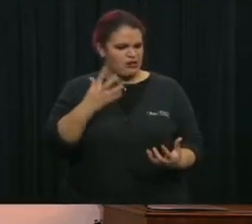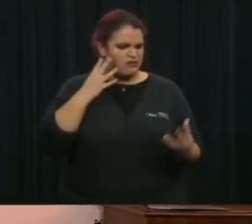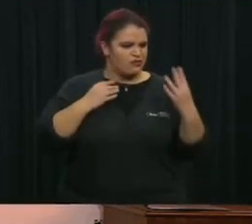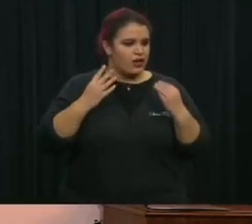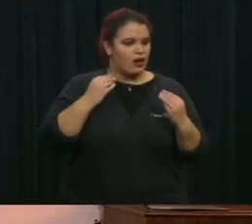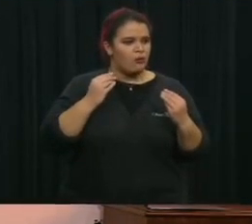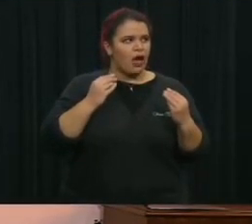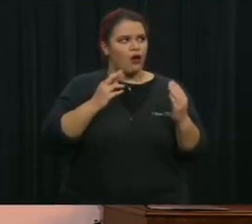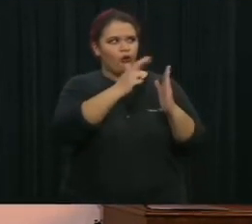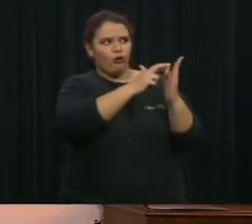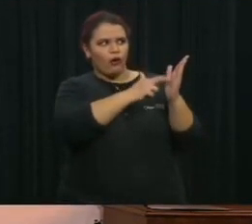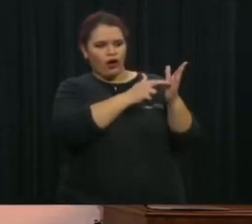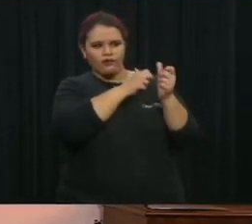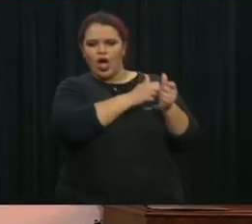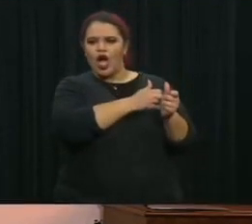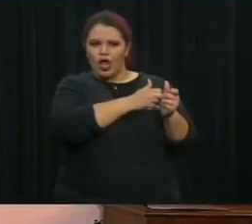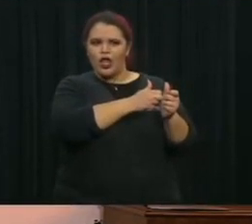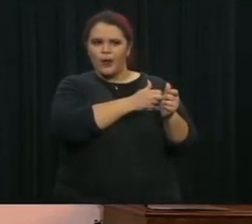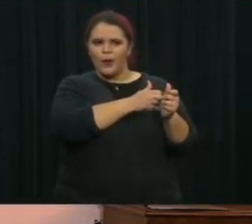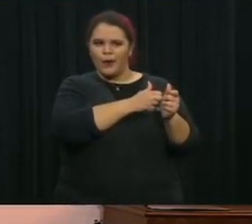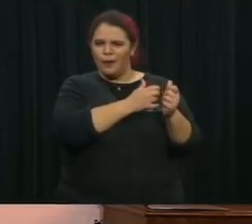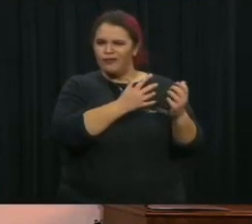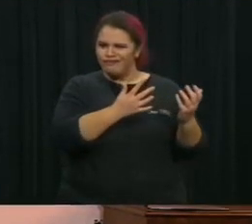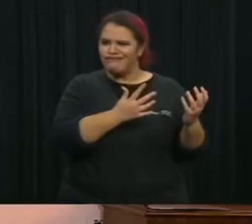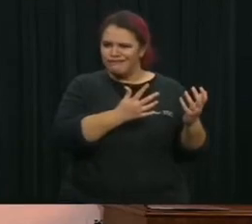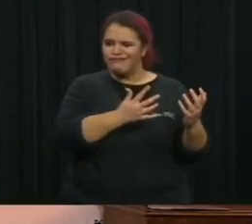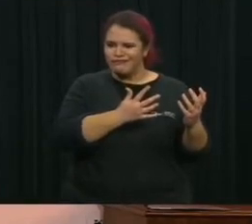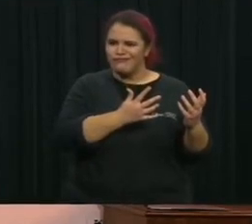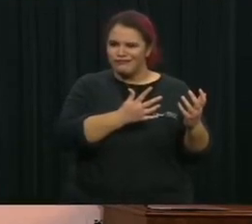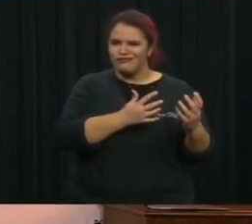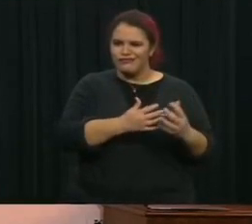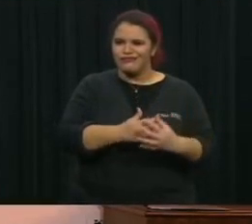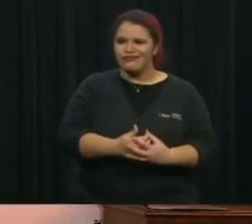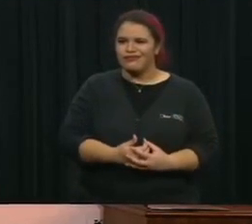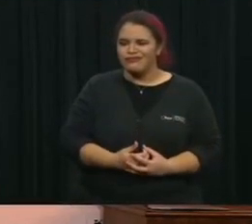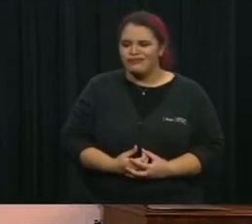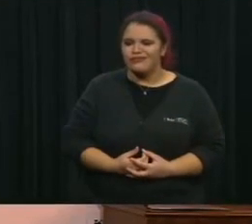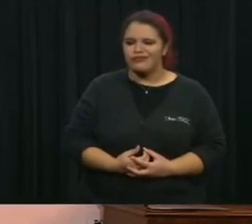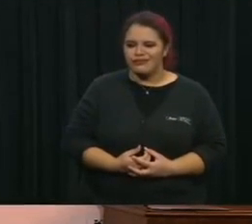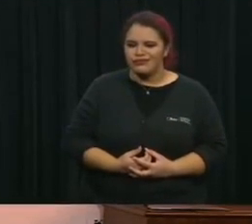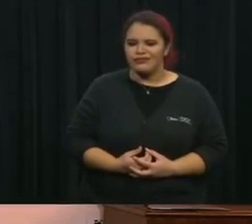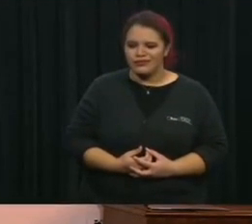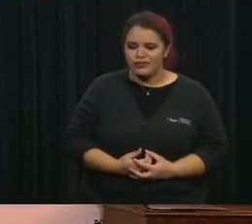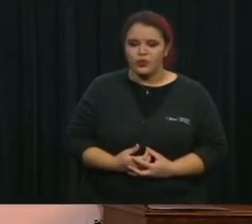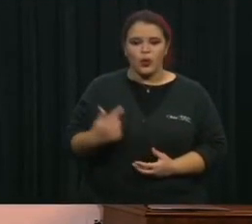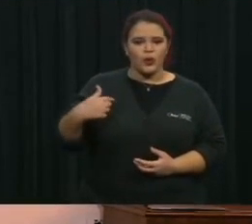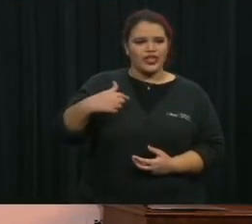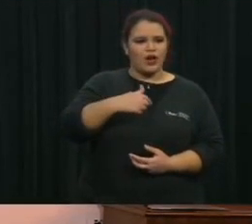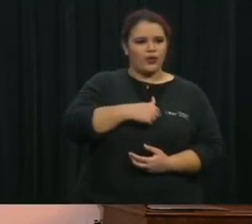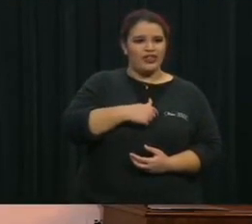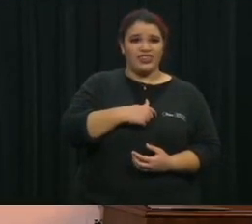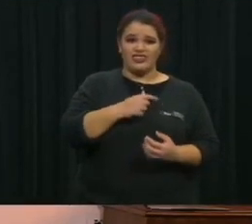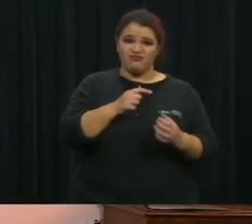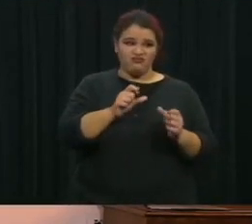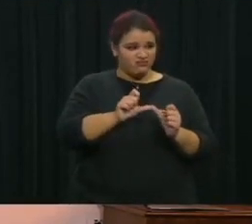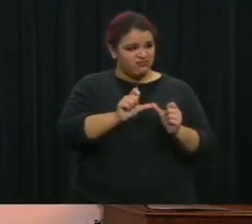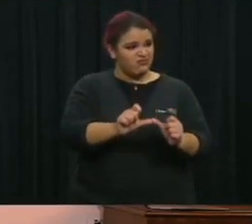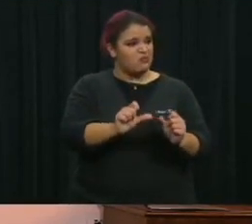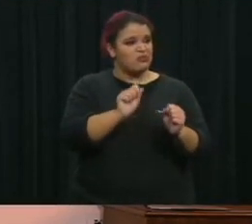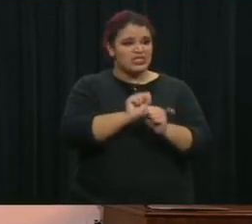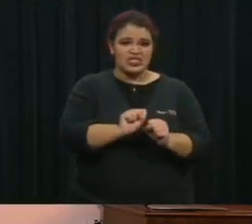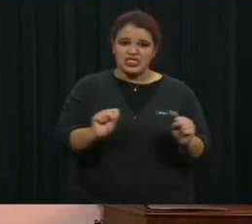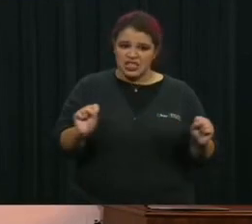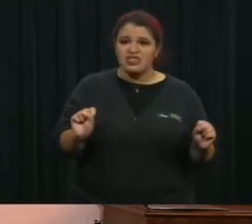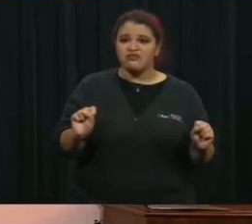consistent with the rules now that we have to live under to make us, to make us as safe as we can.